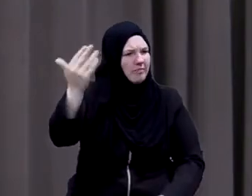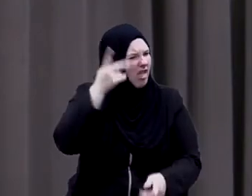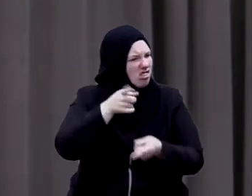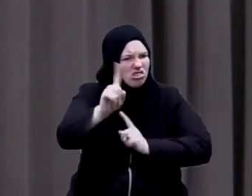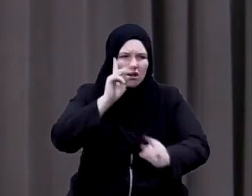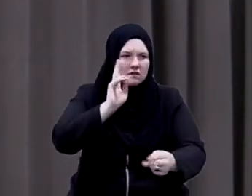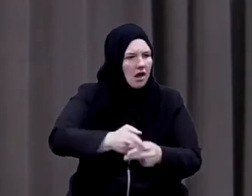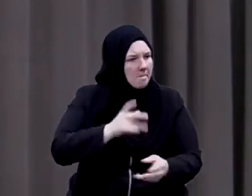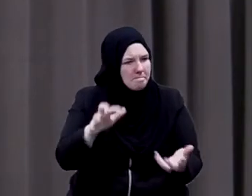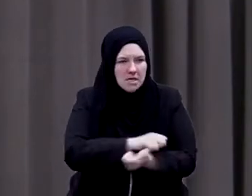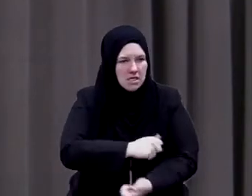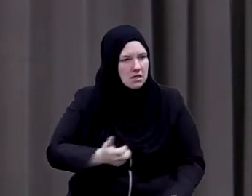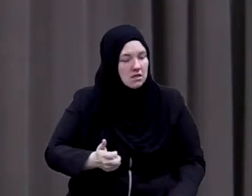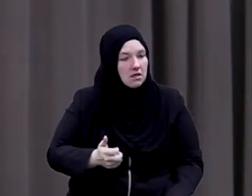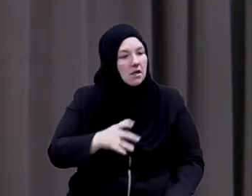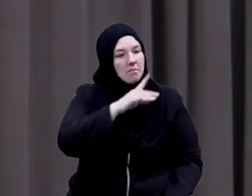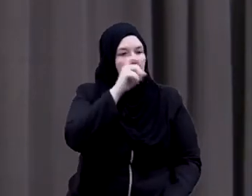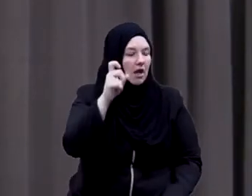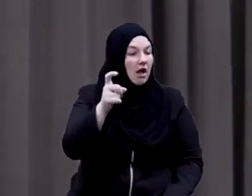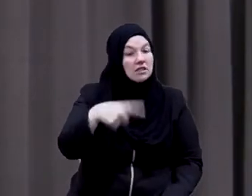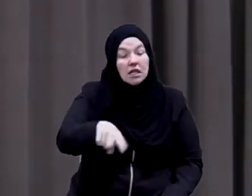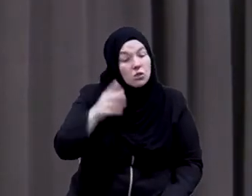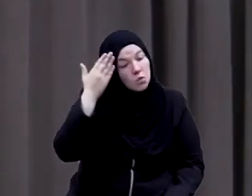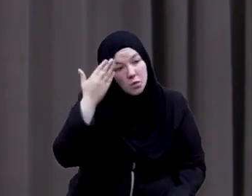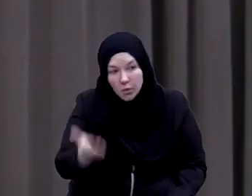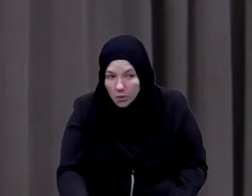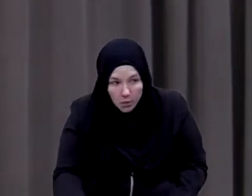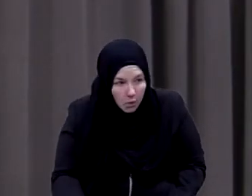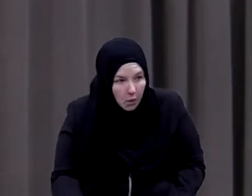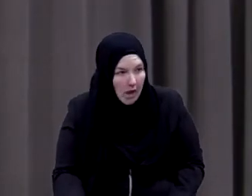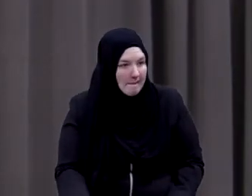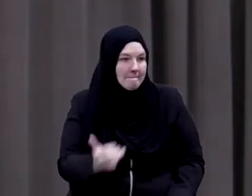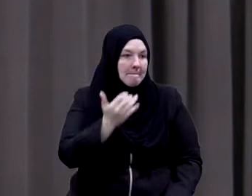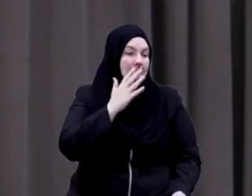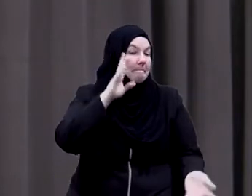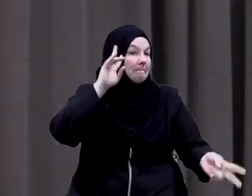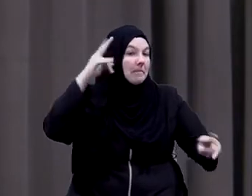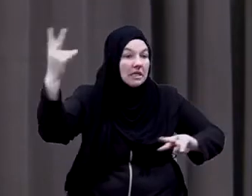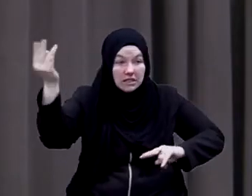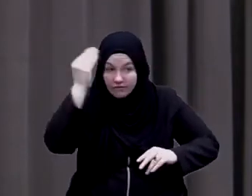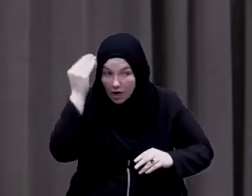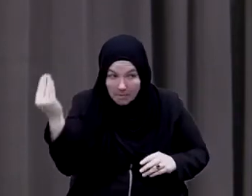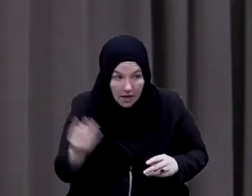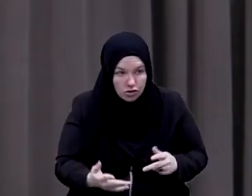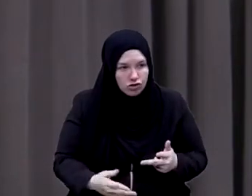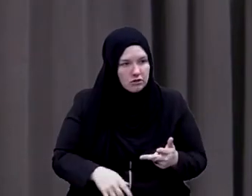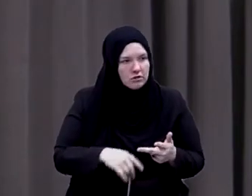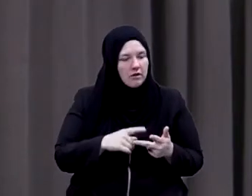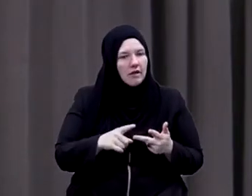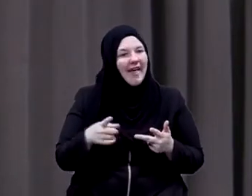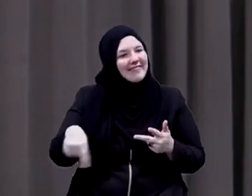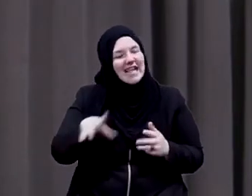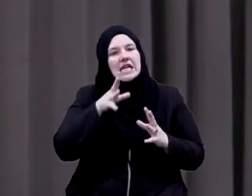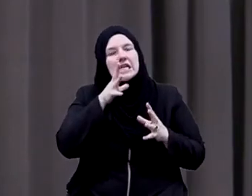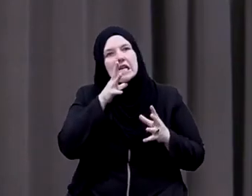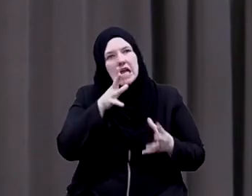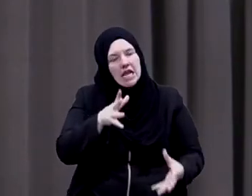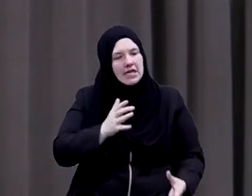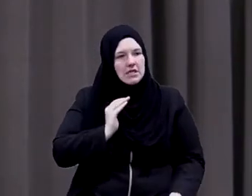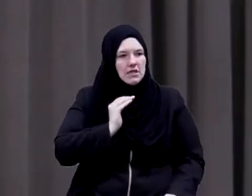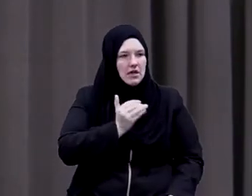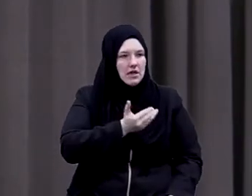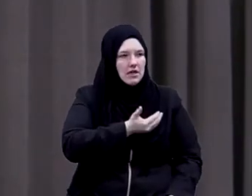wasallam. Because of ignorance and misinformation and disinformation, they hate